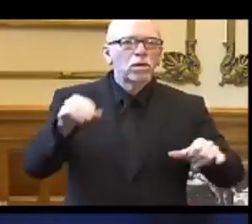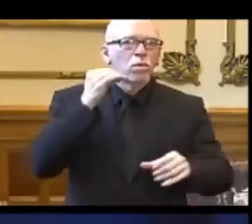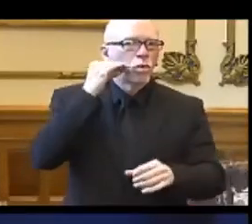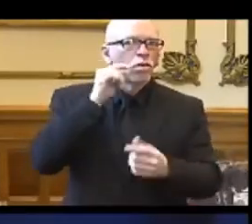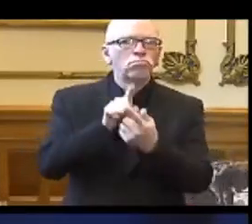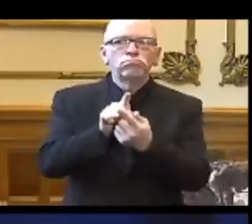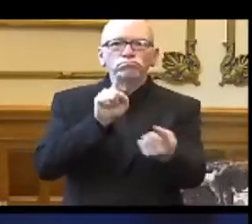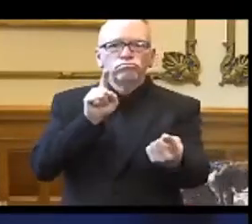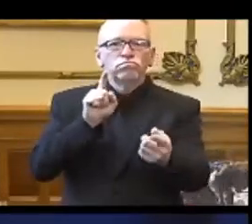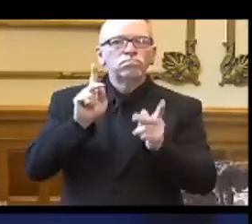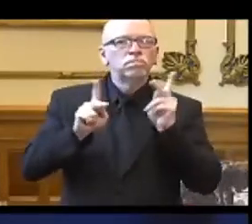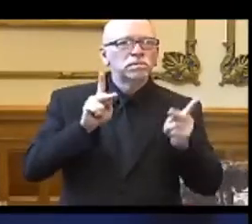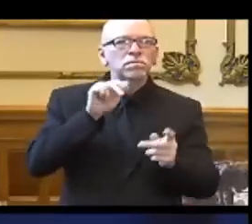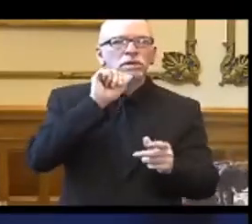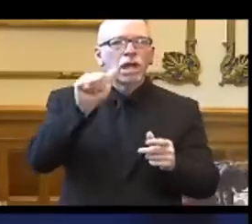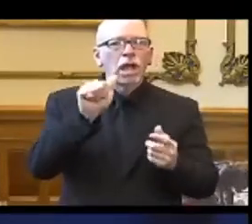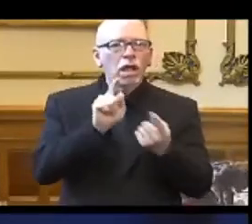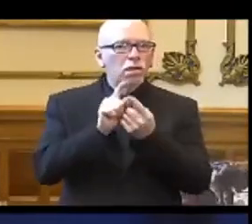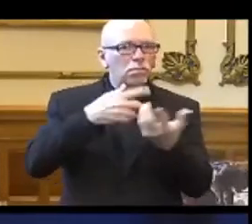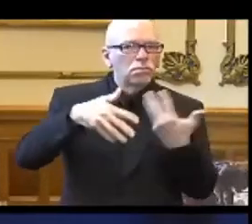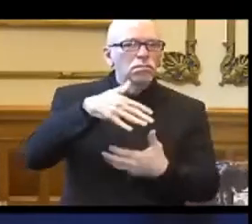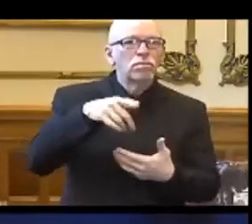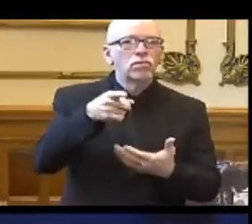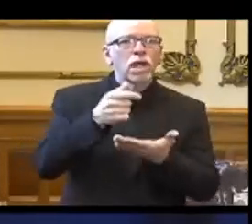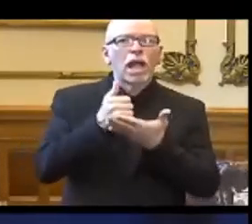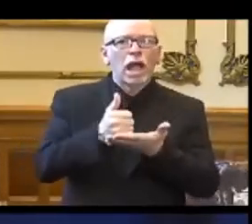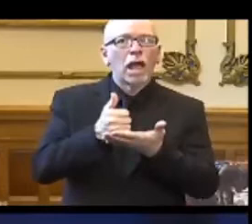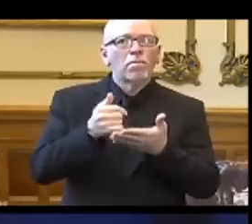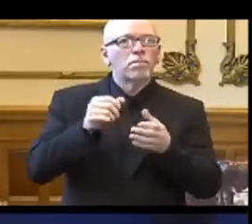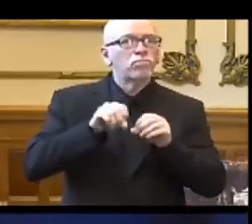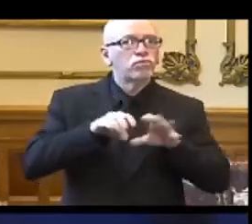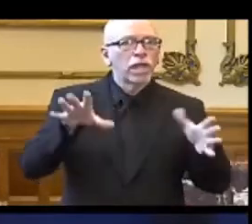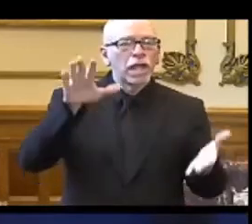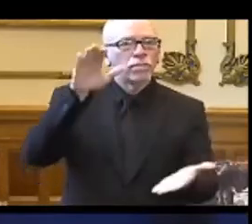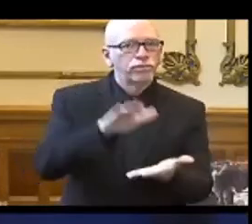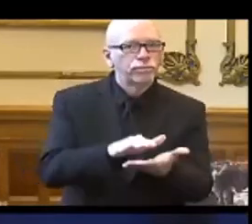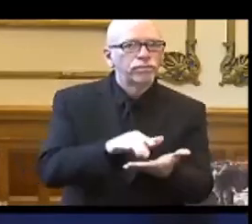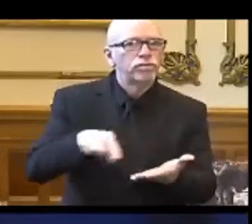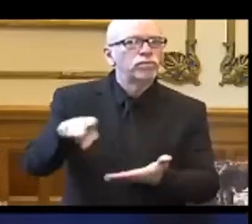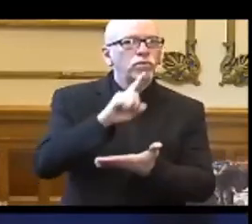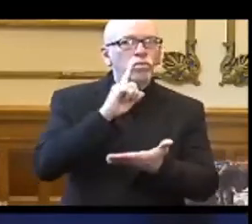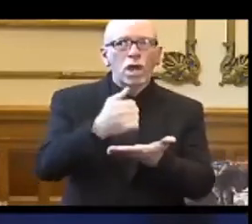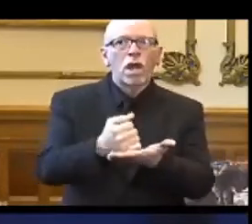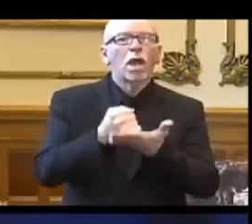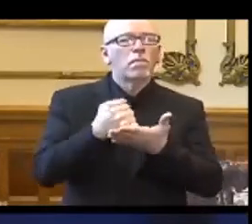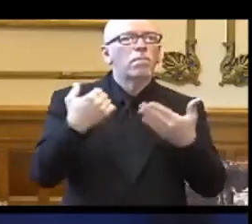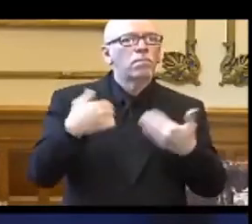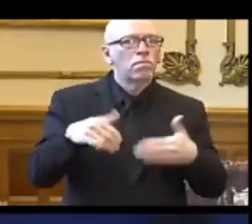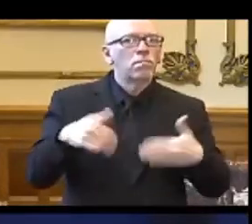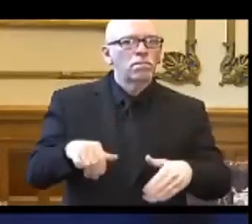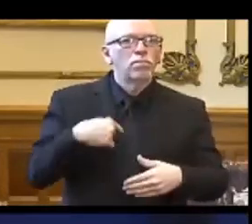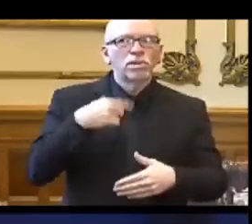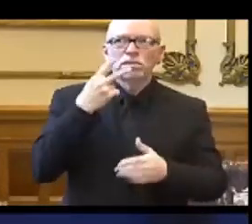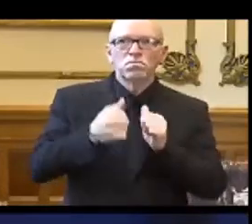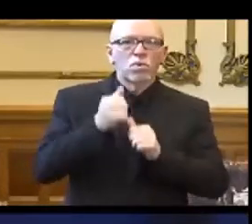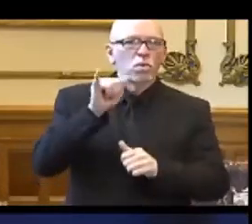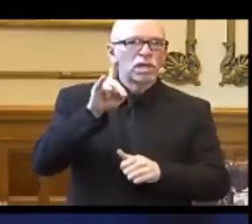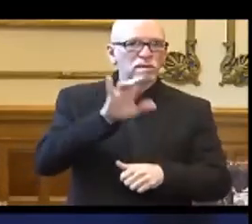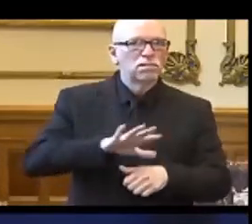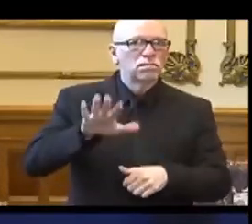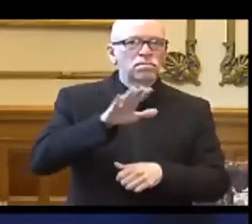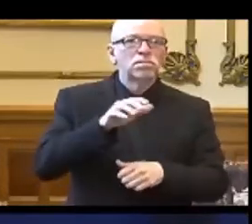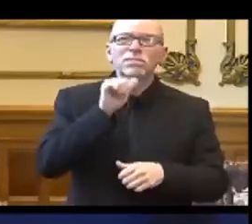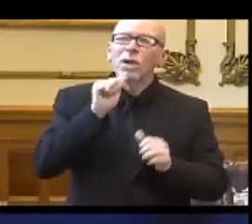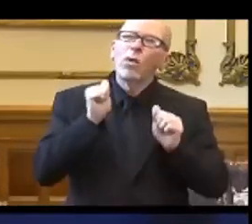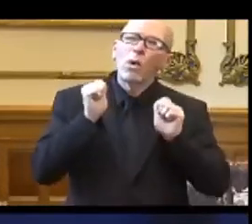distancing practices, and you're slowing the spread, you're flattening the curve. We see this around most of the state of Indiana, not in